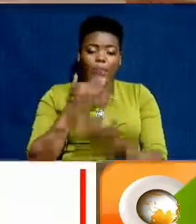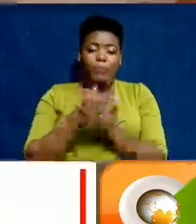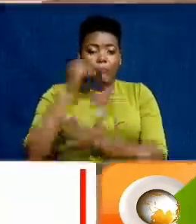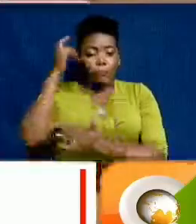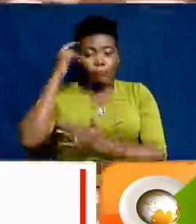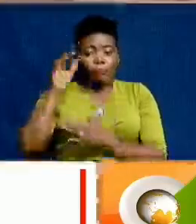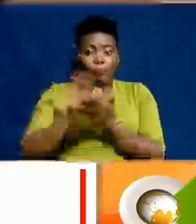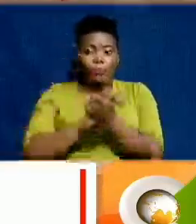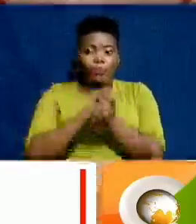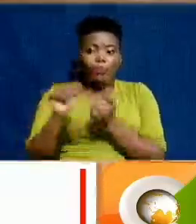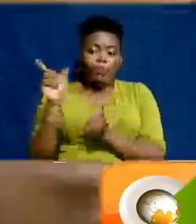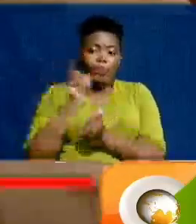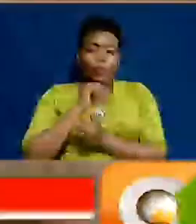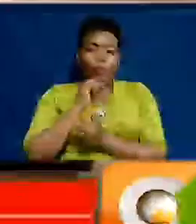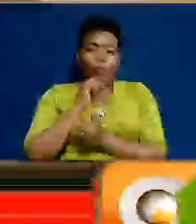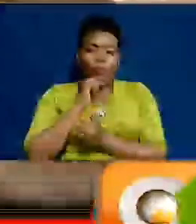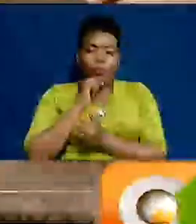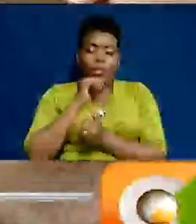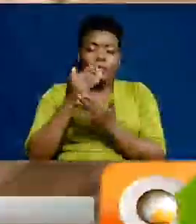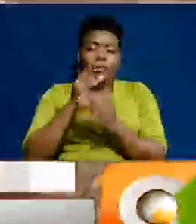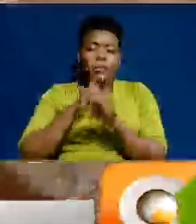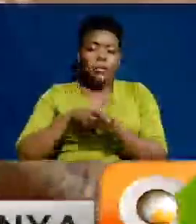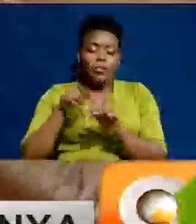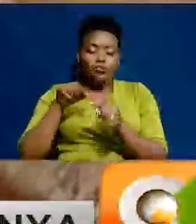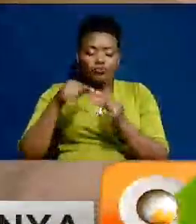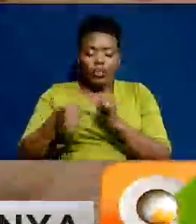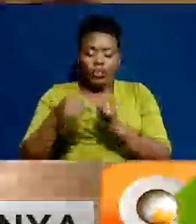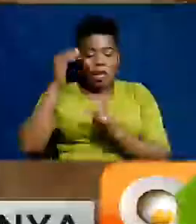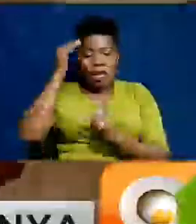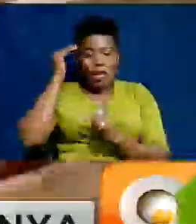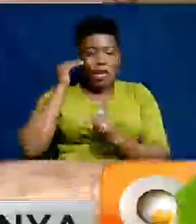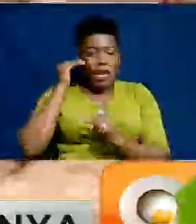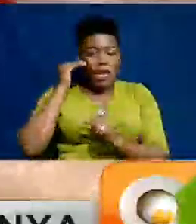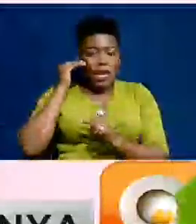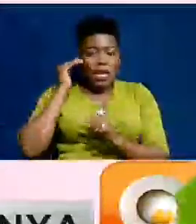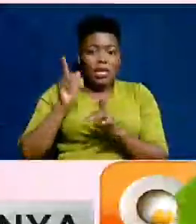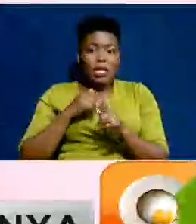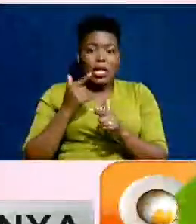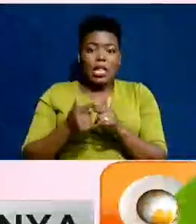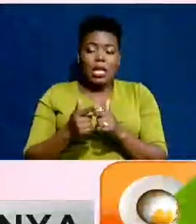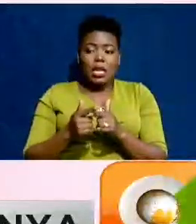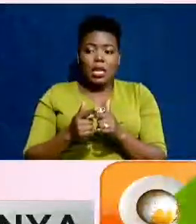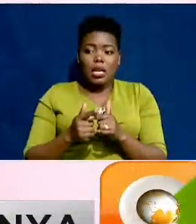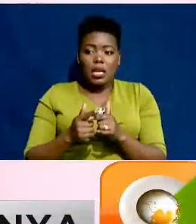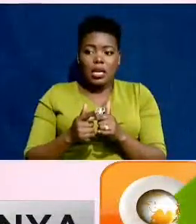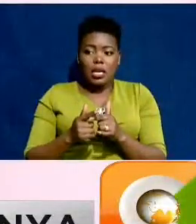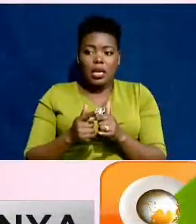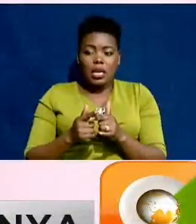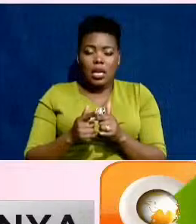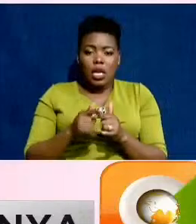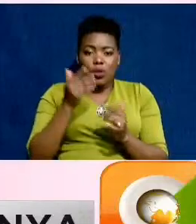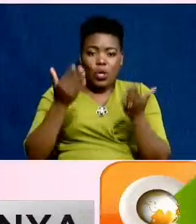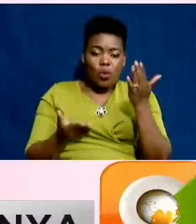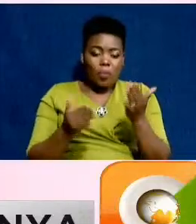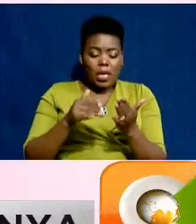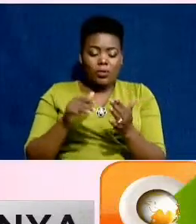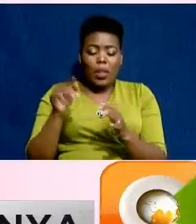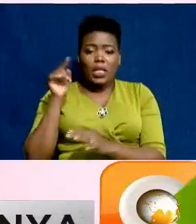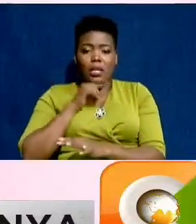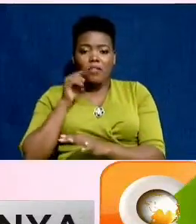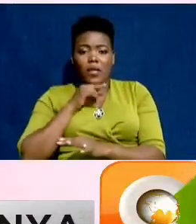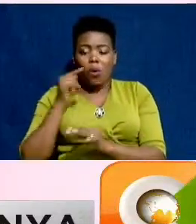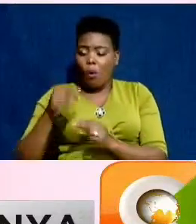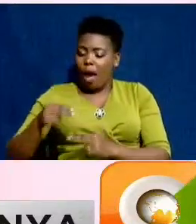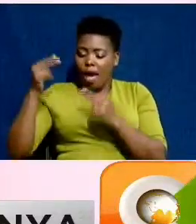damaged. We measure severity of head injury with something called Glasgow Coma Scale. And you then grade it. So your severity of injury is graded